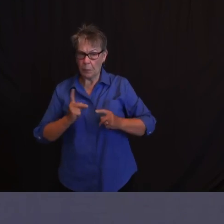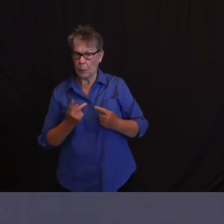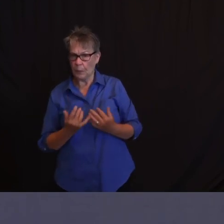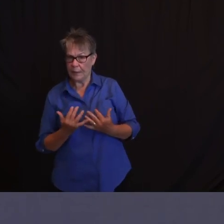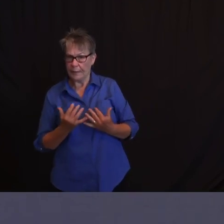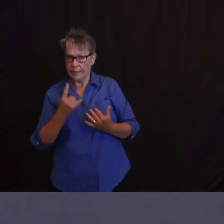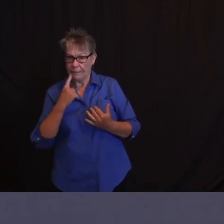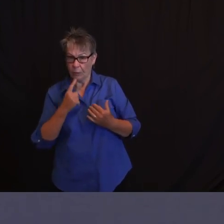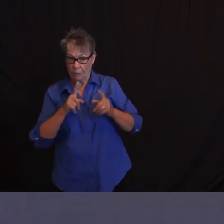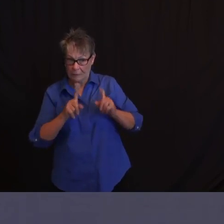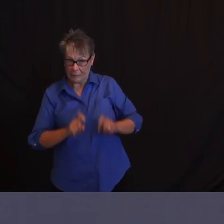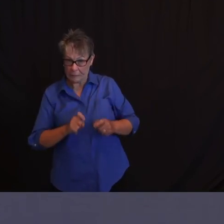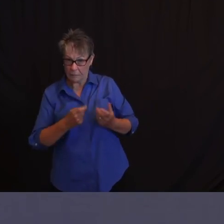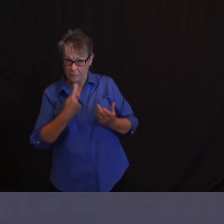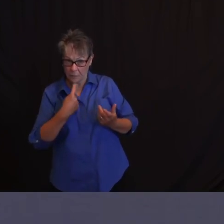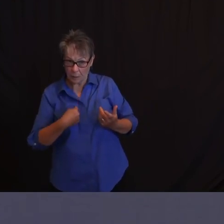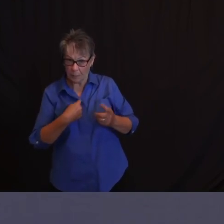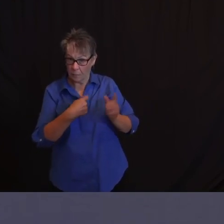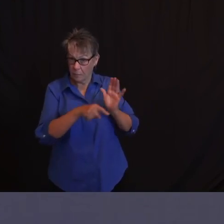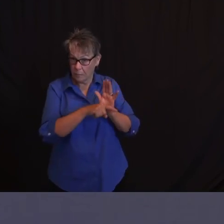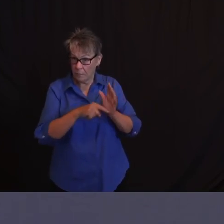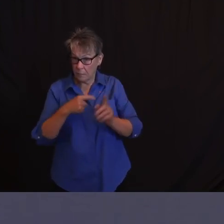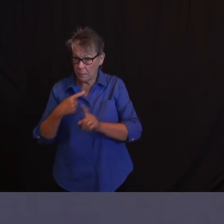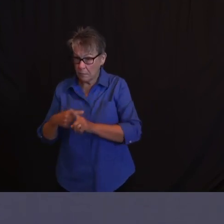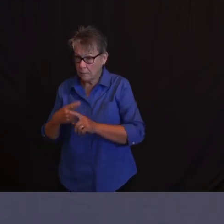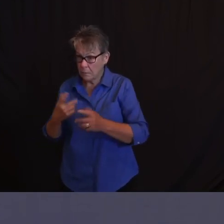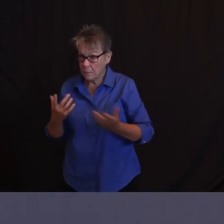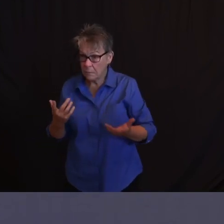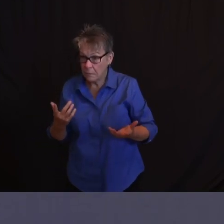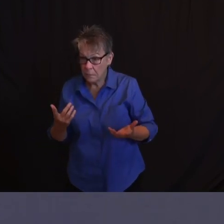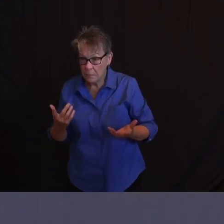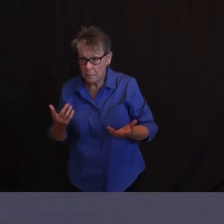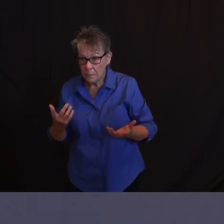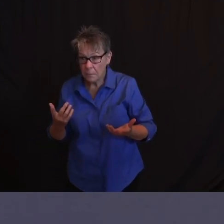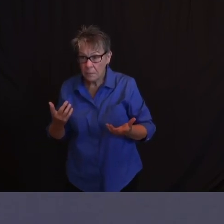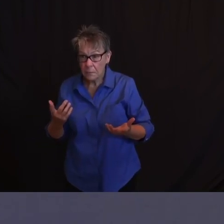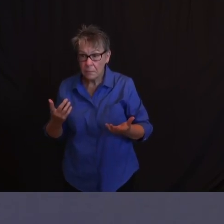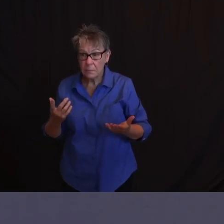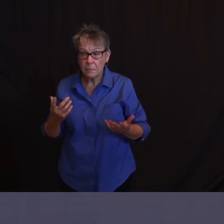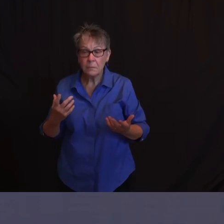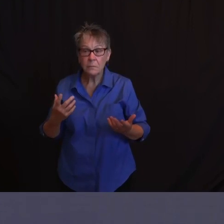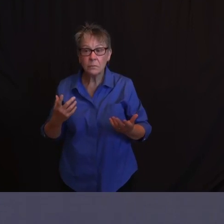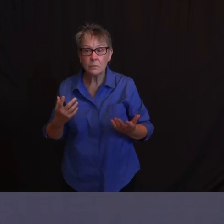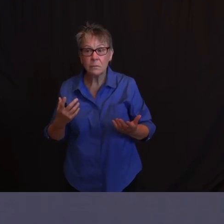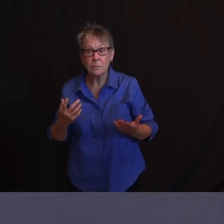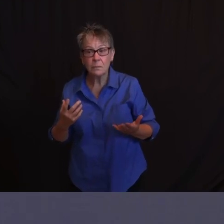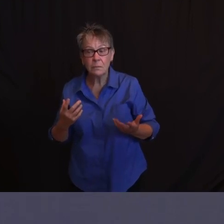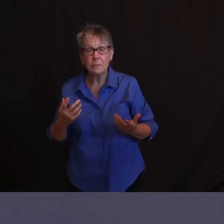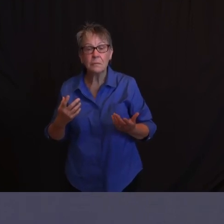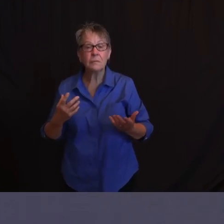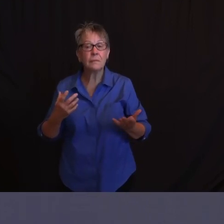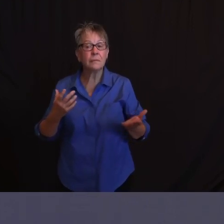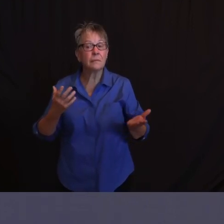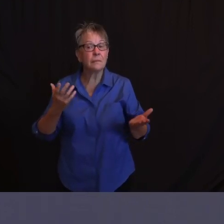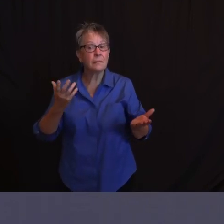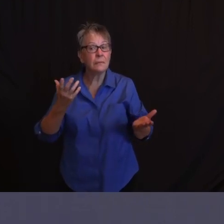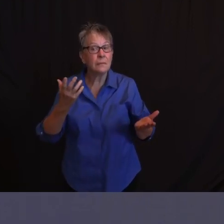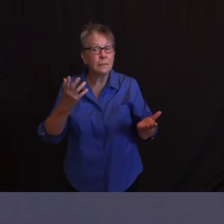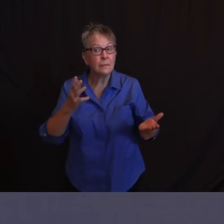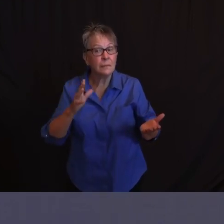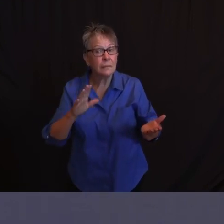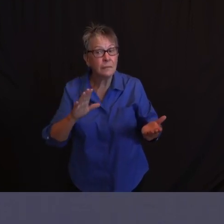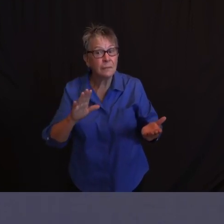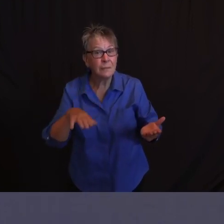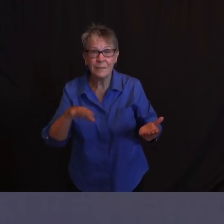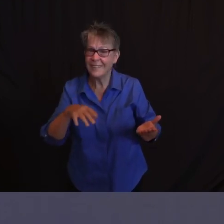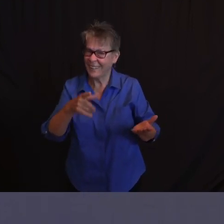whatever, even when you're going out to get tested, put these on with great vigilance. Is that fair to say? I'm sure there are other categories, and